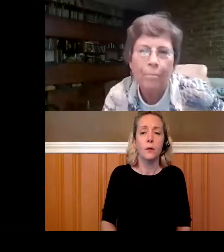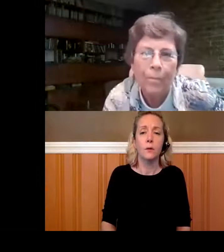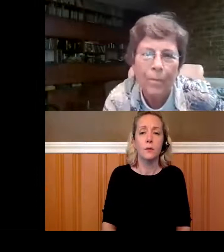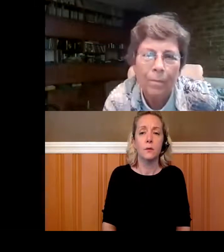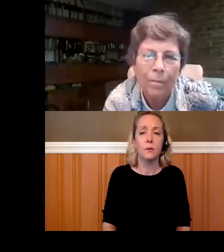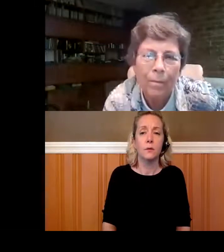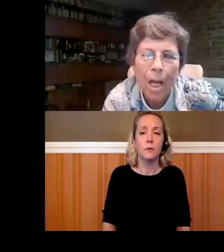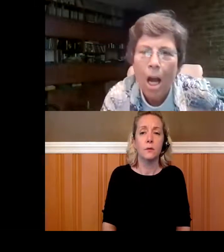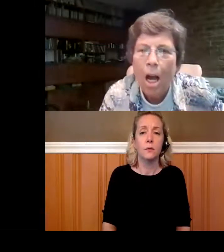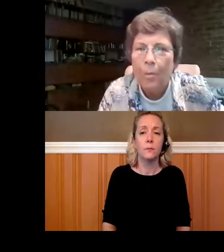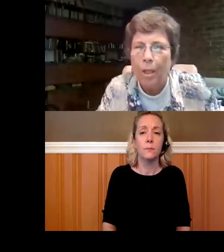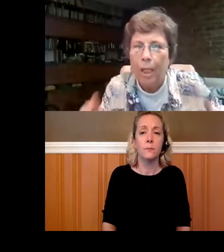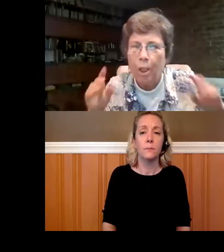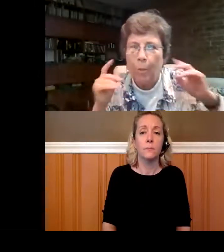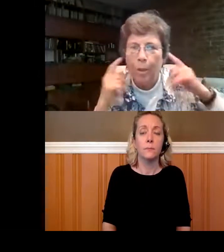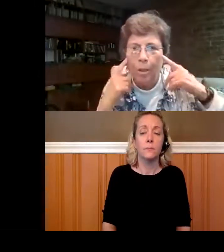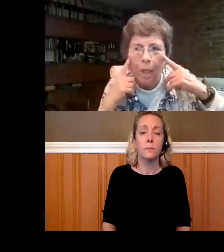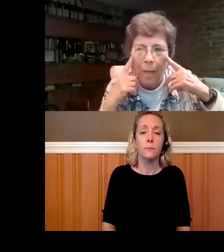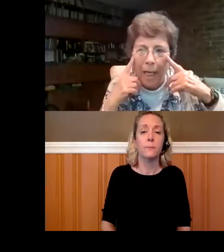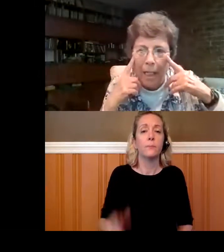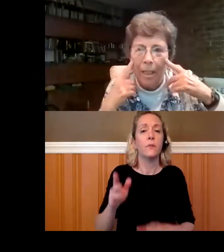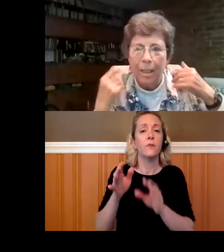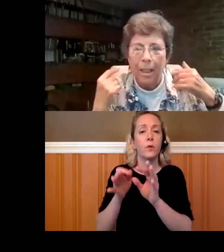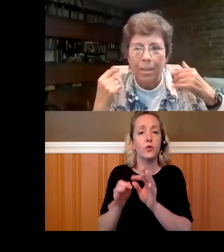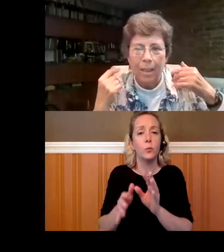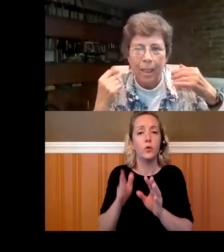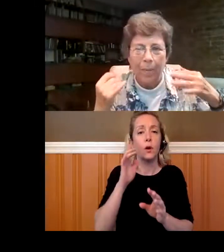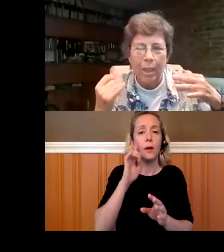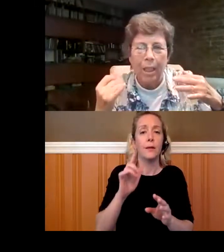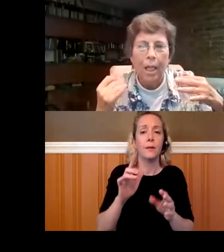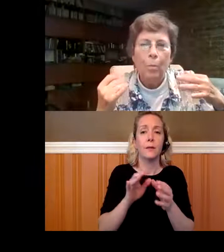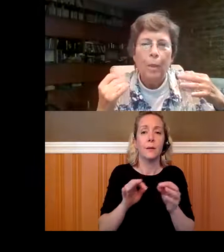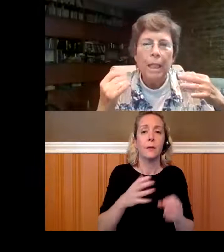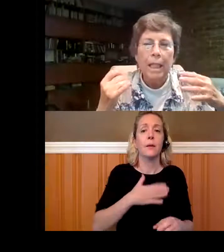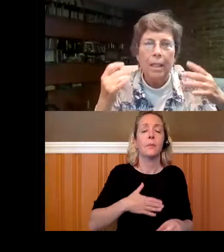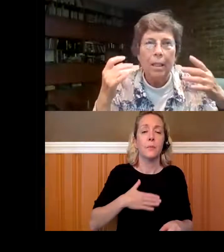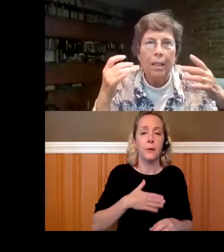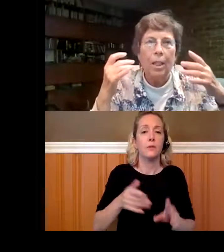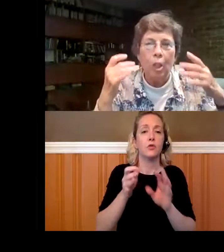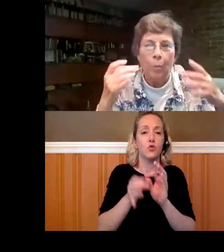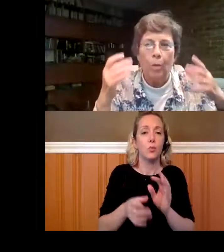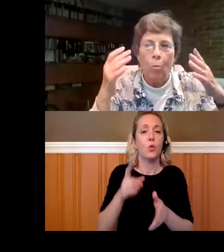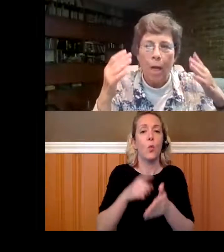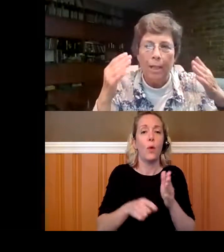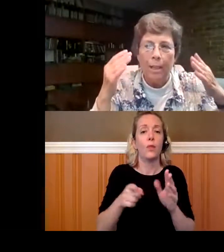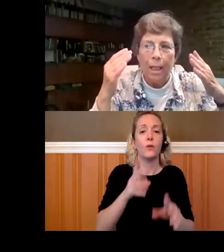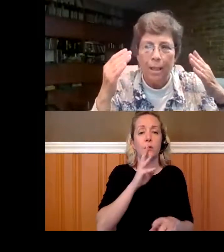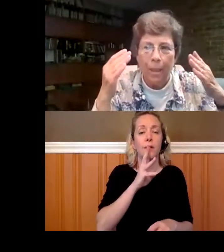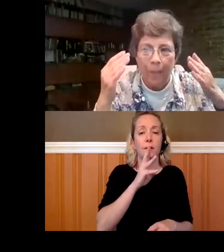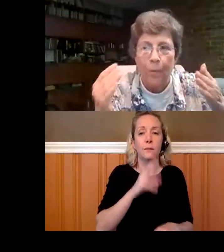sorry, interpreter, Anna and the captioning, please interpret what the people say, because I did